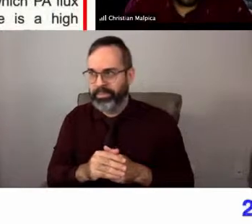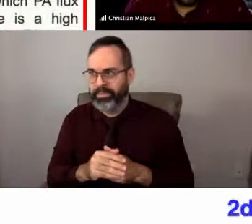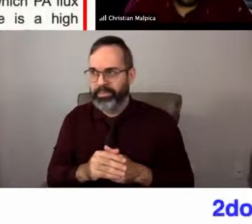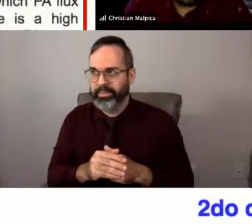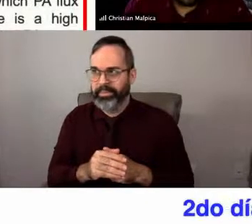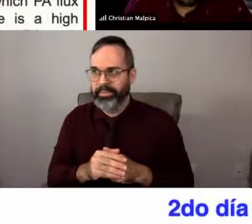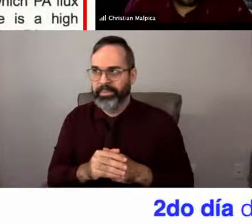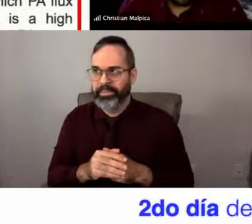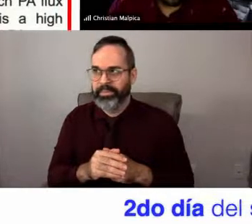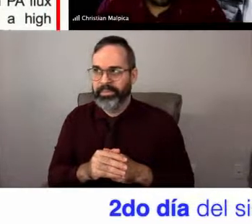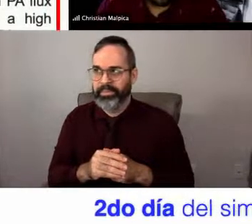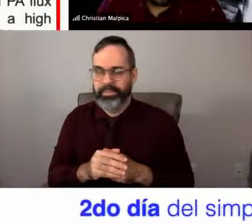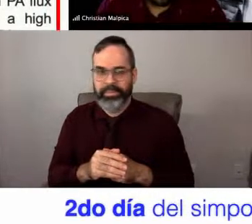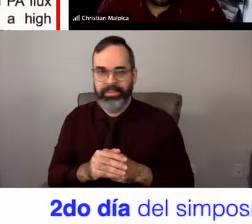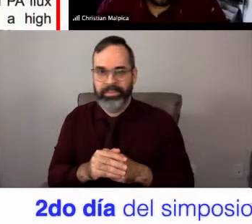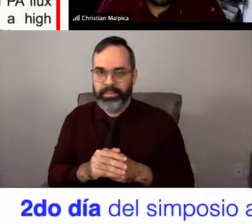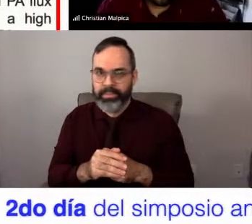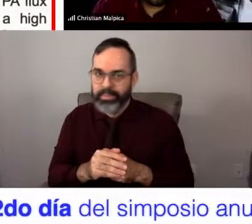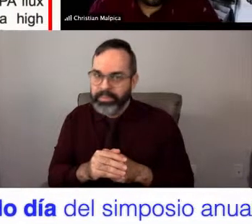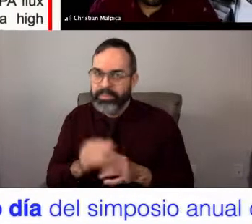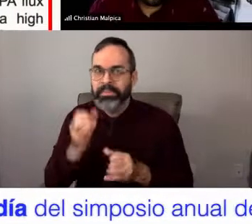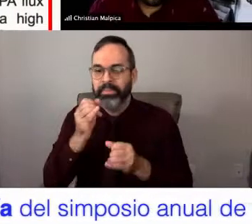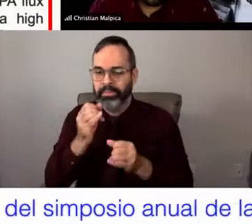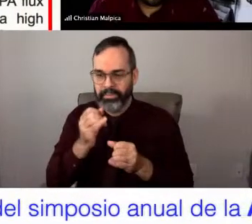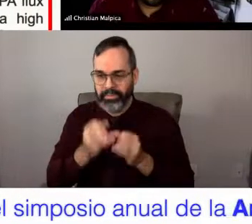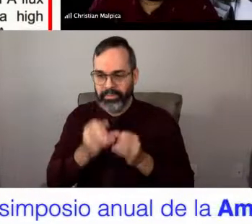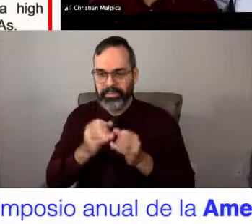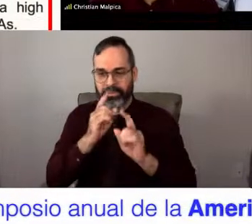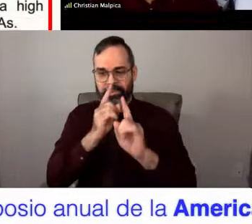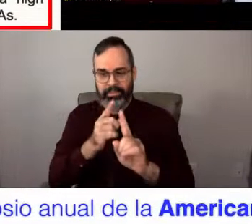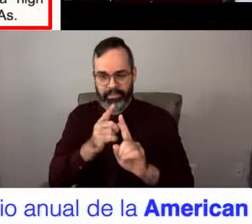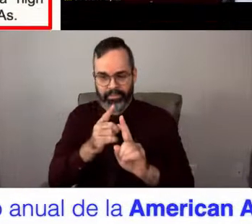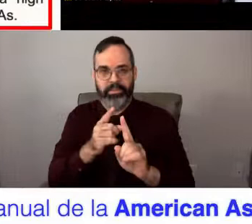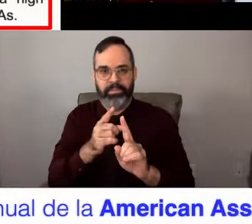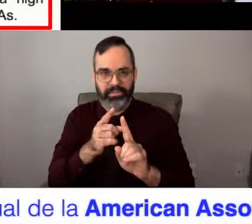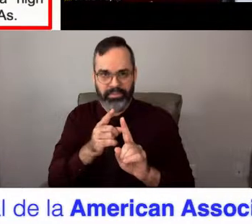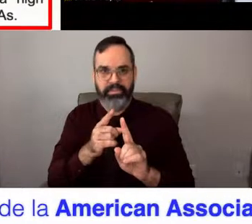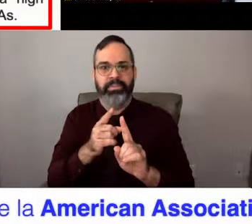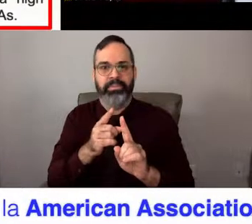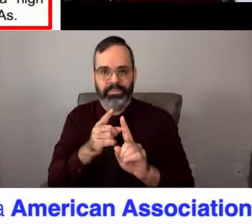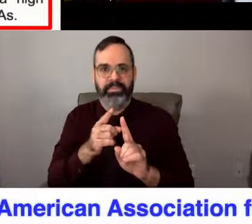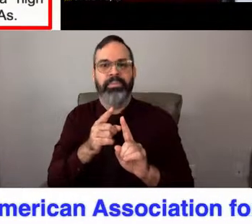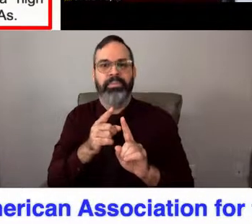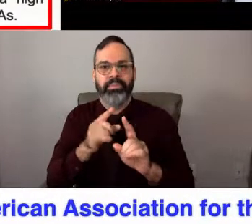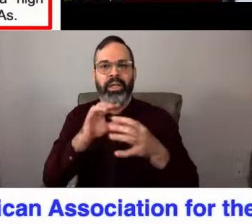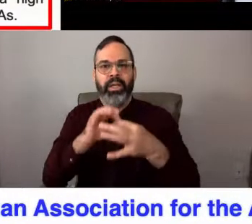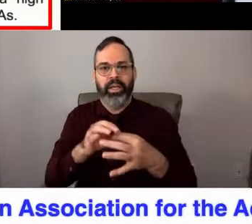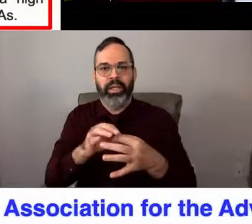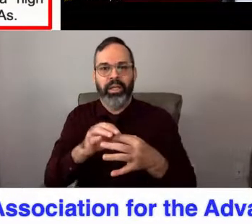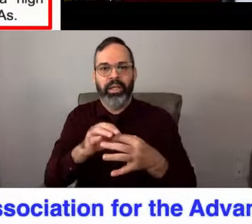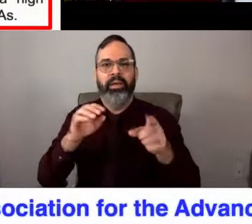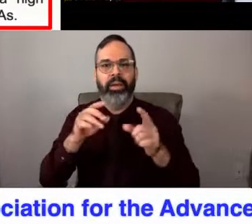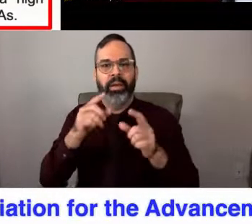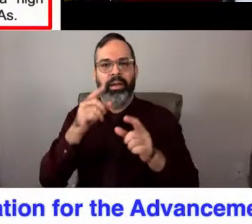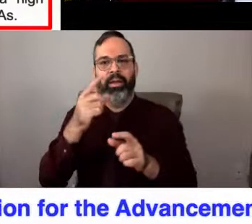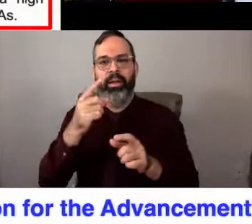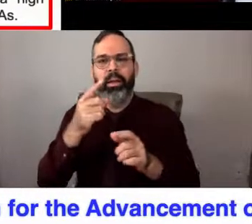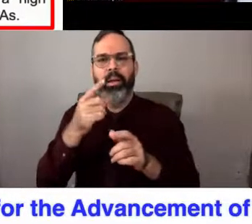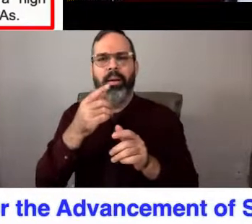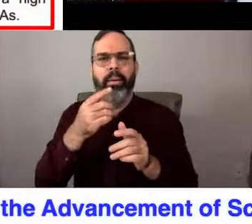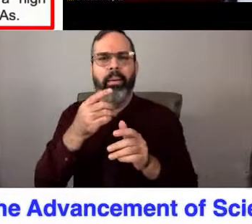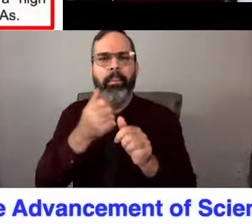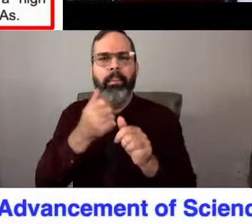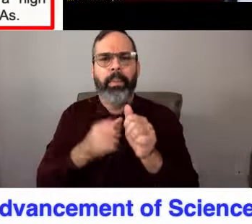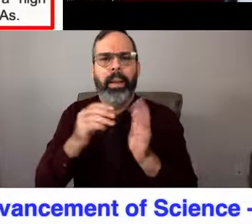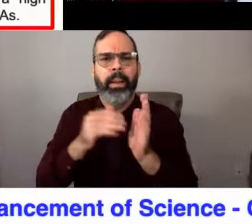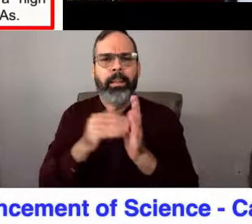In last objective, we would like to determine the effect of acetylated spermine on connexin 43 hemichannel opening. As you